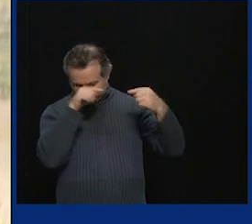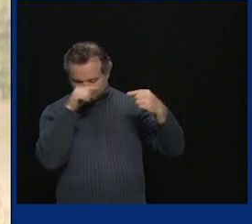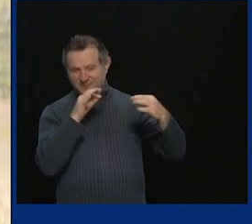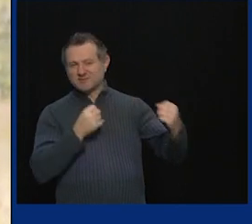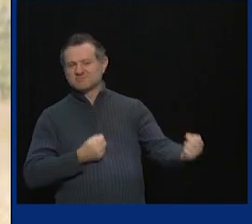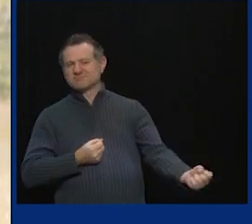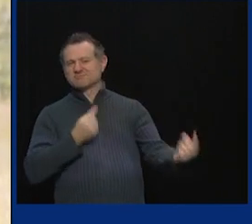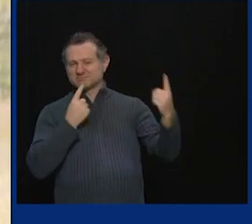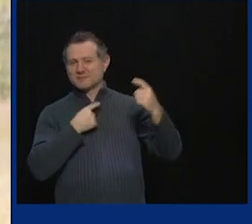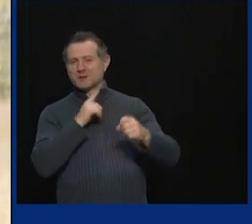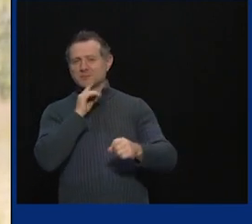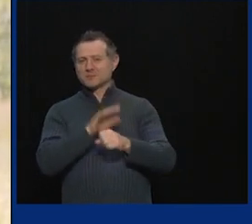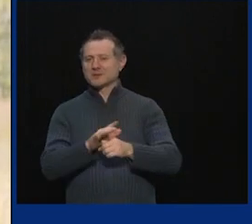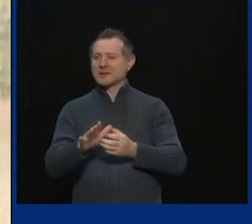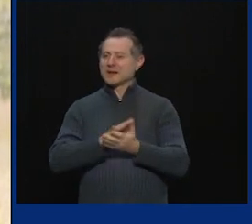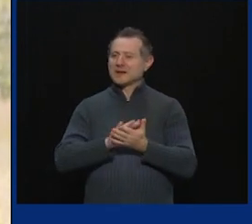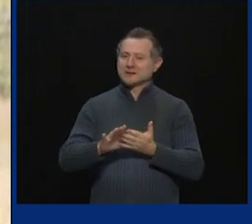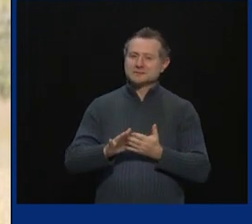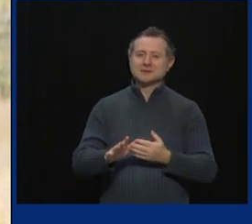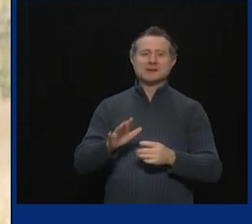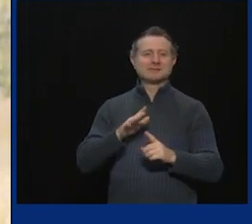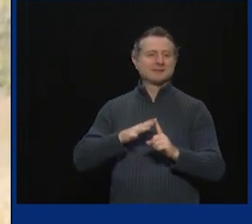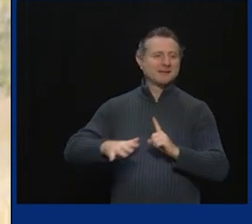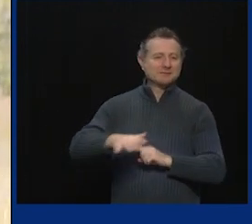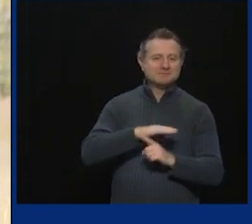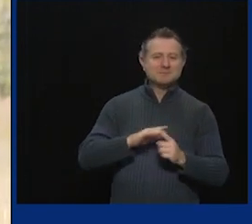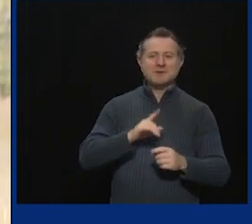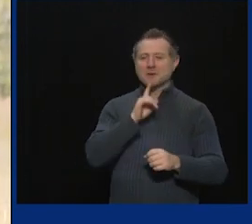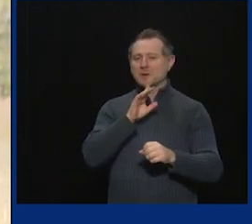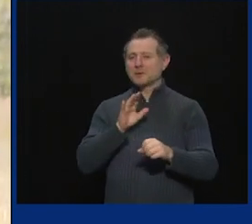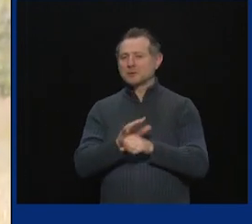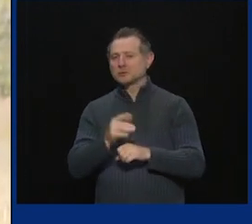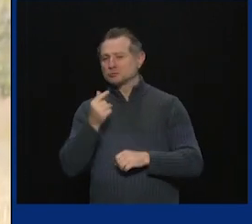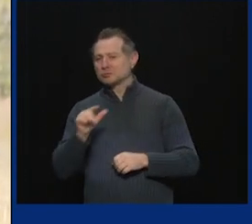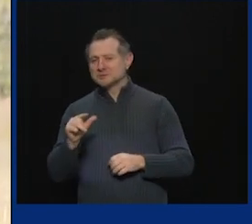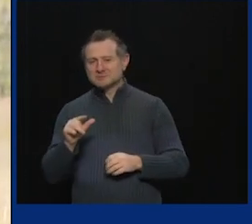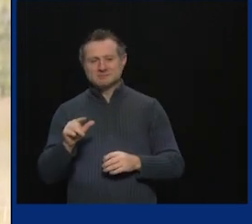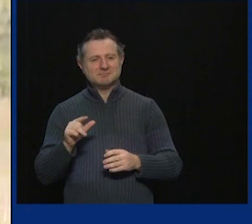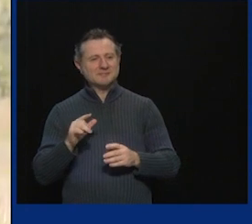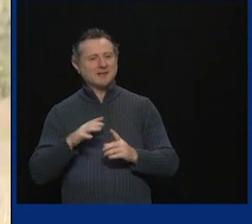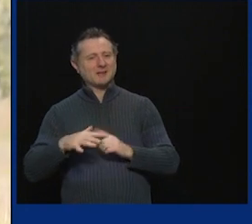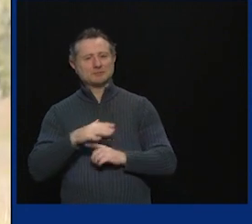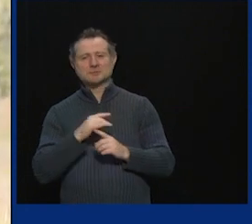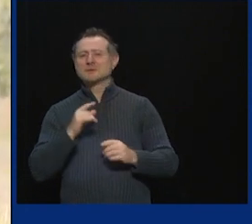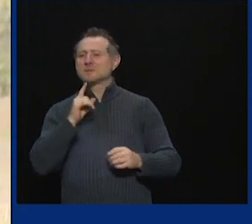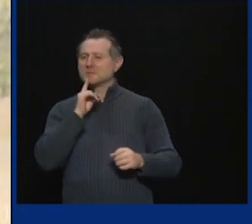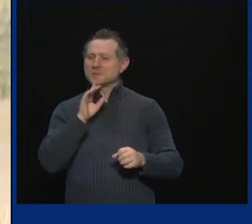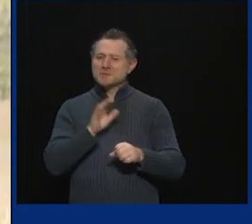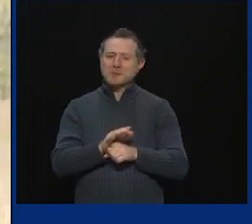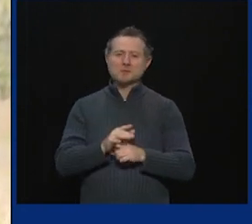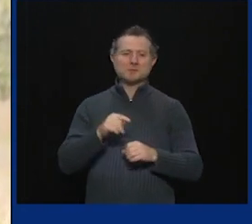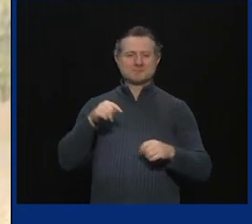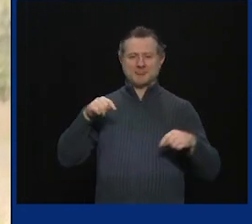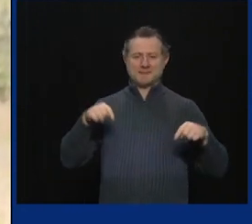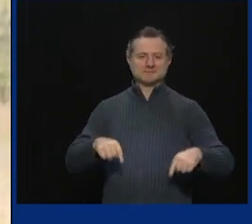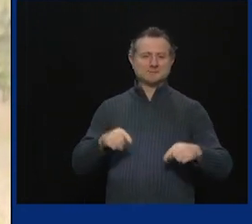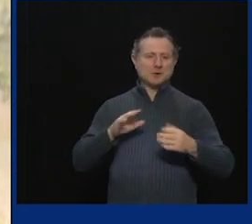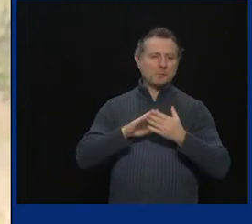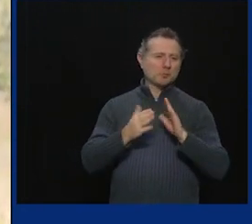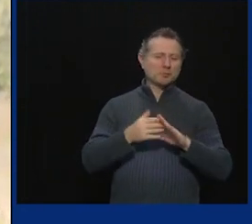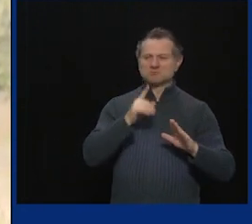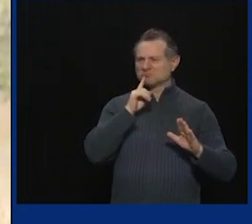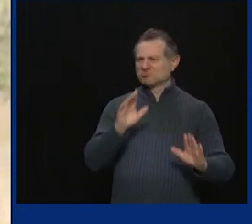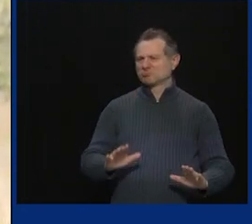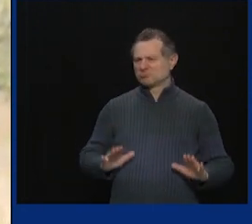clean climate. She has a commitment to green hydrogen, but she has a commitment to make sure this community's great. And